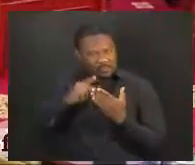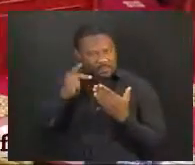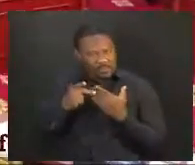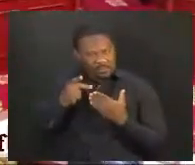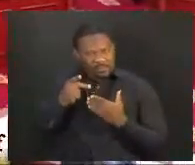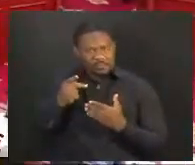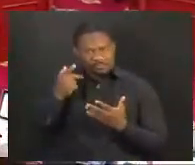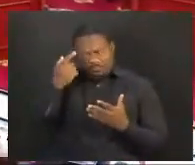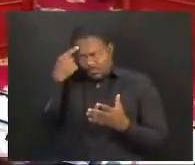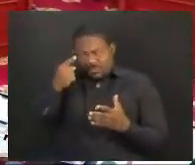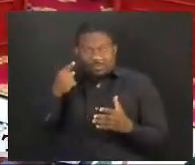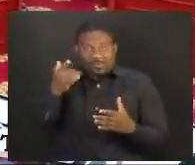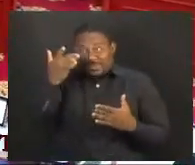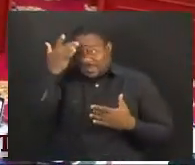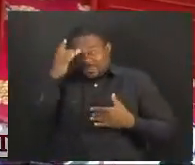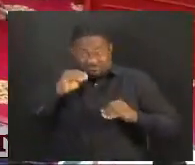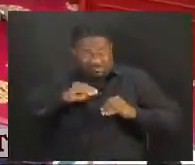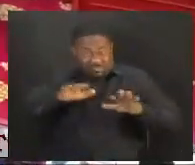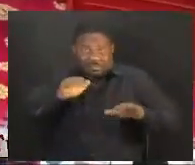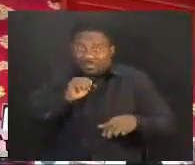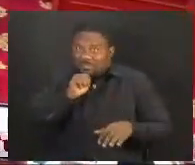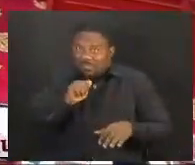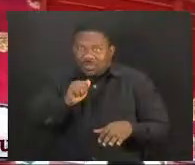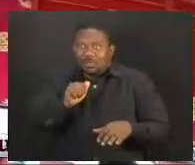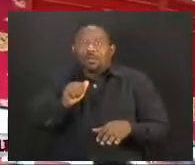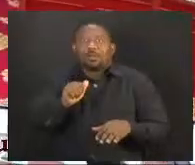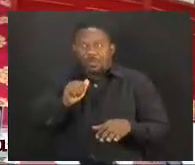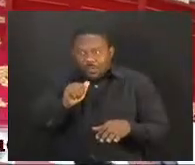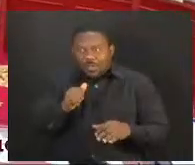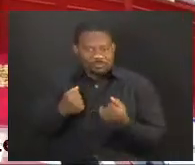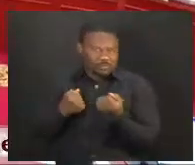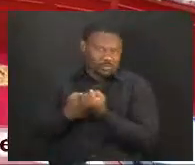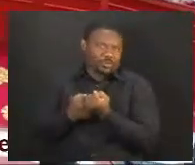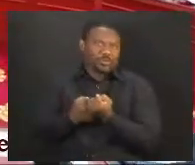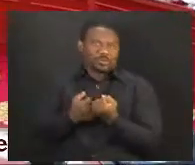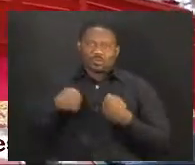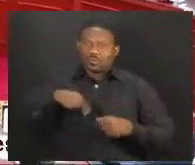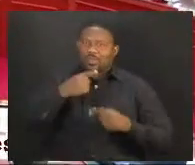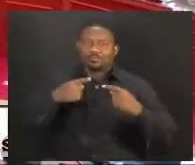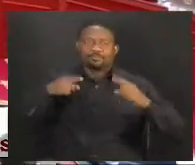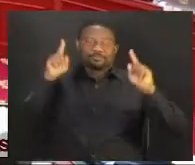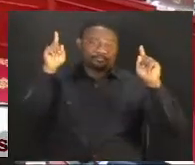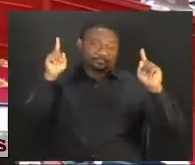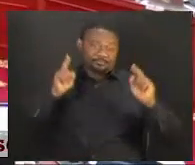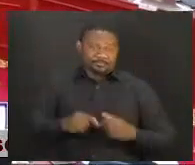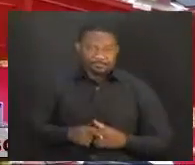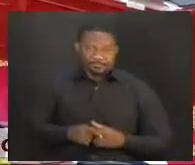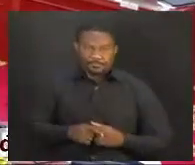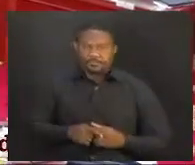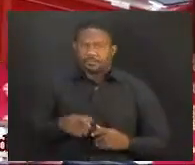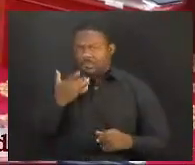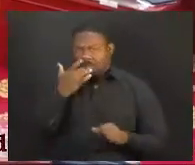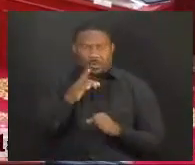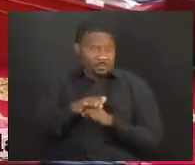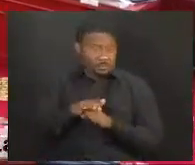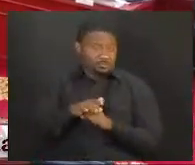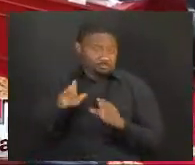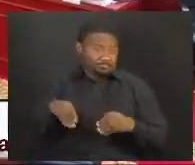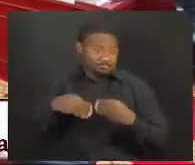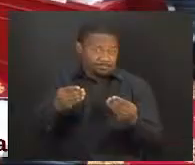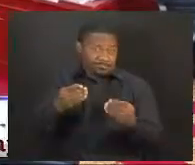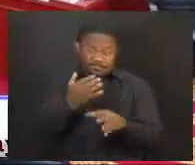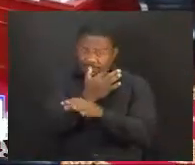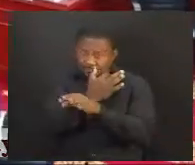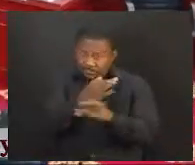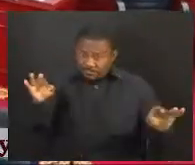of non-communicable disease. Mr. Speaker, we have delivered. Mr. Speaker, we committed to deliver